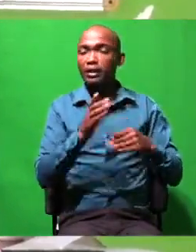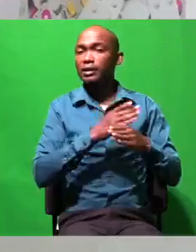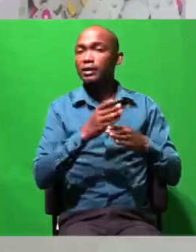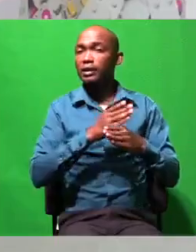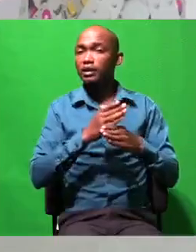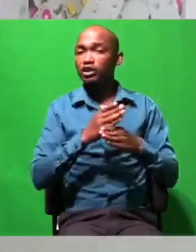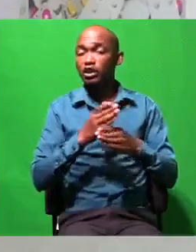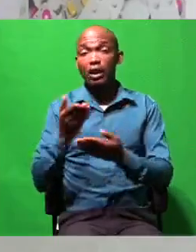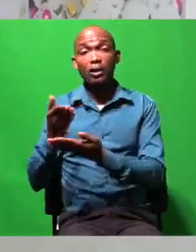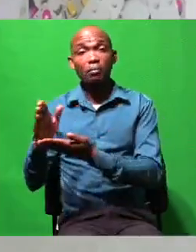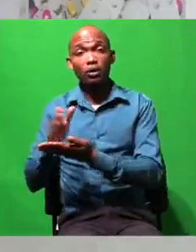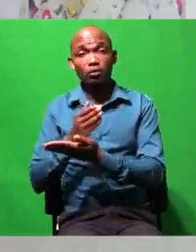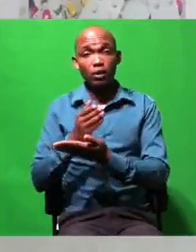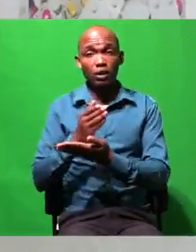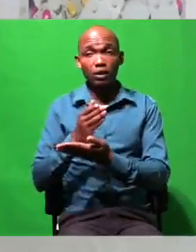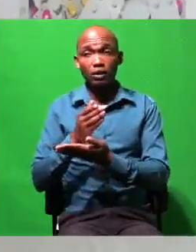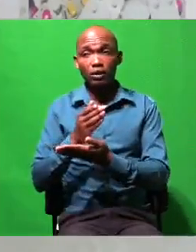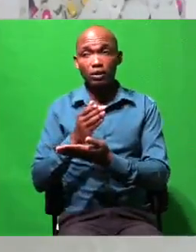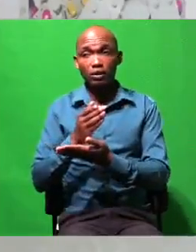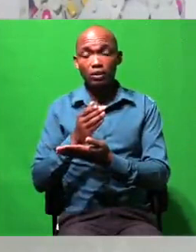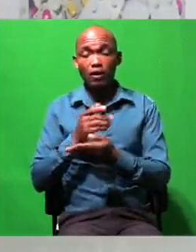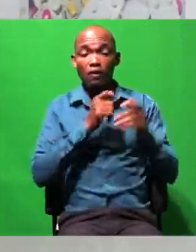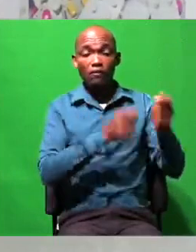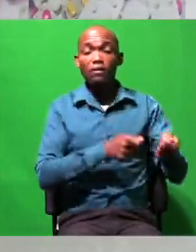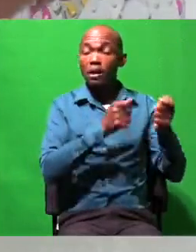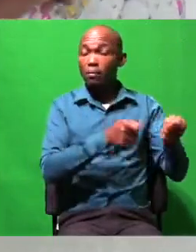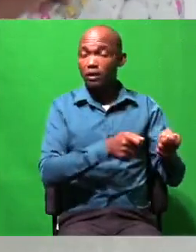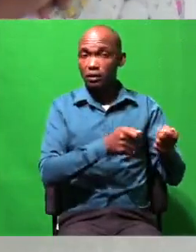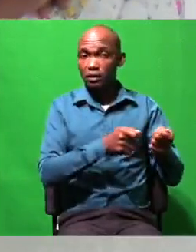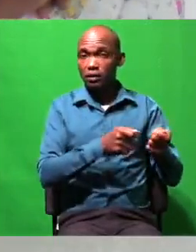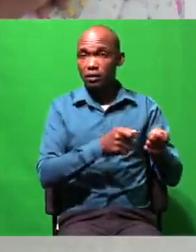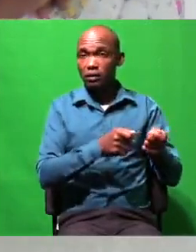interrelation between farmers and